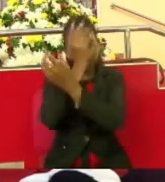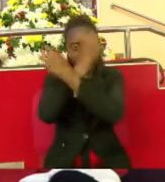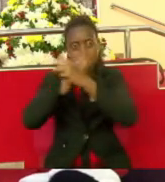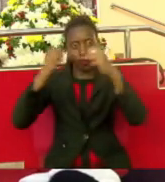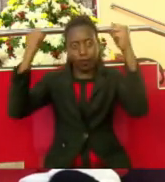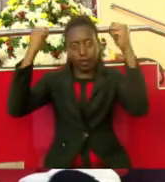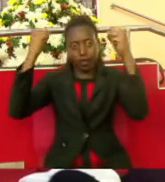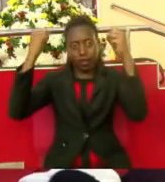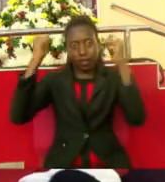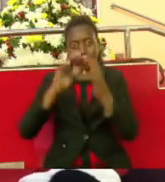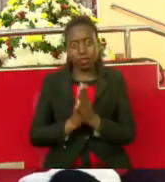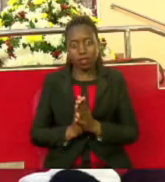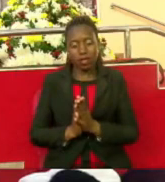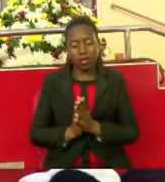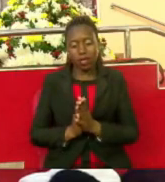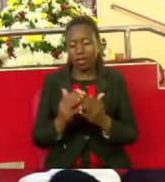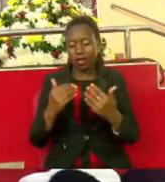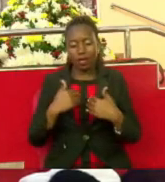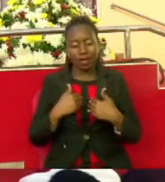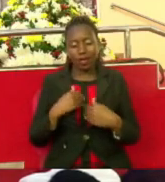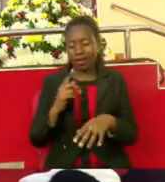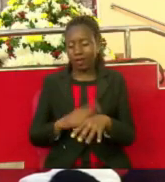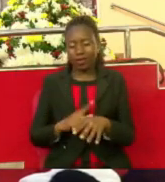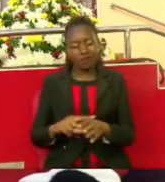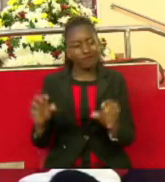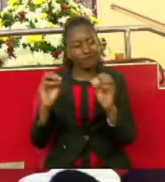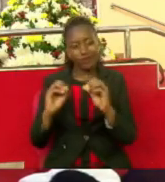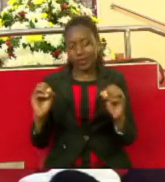He never really had time to be truly a father.